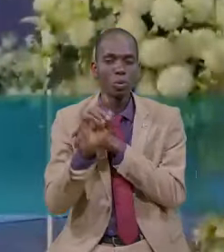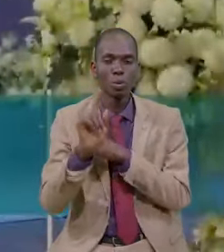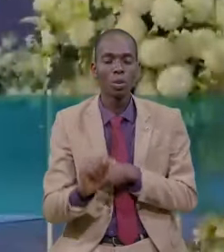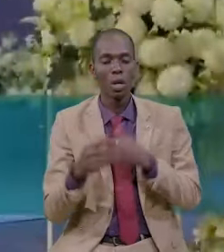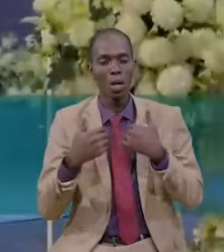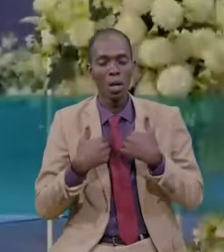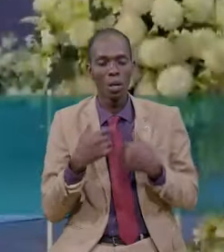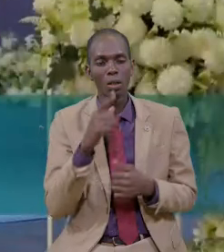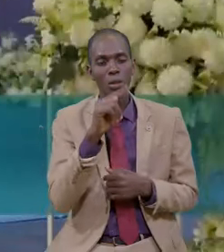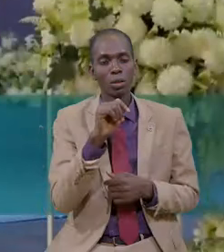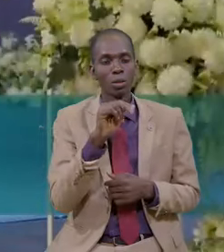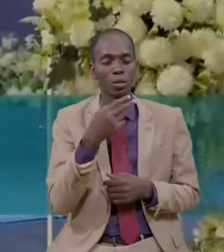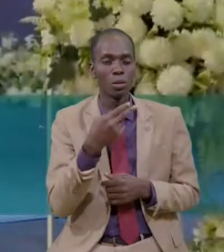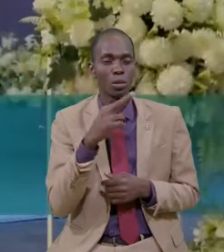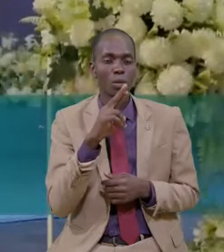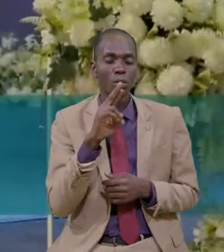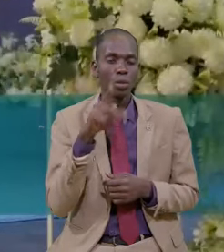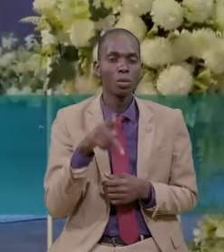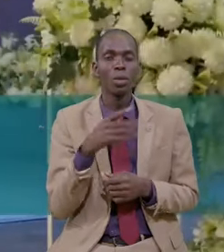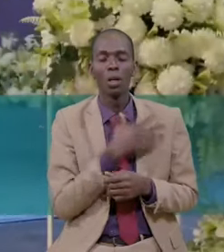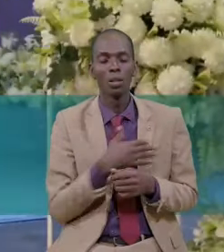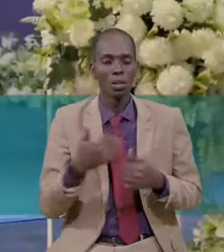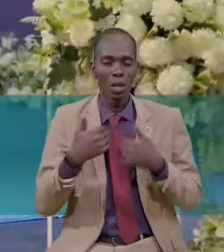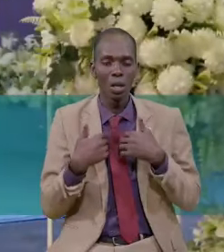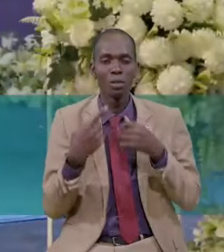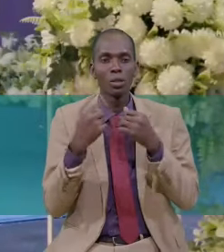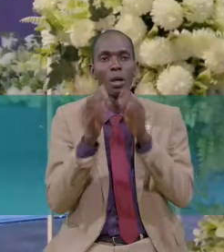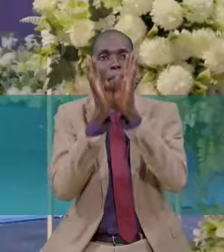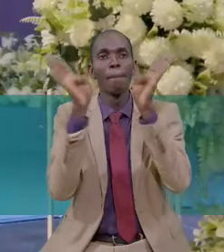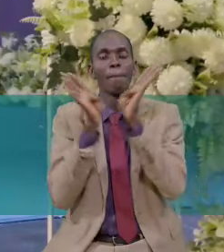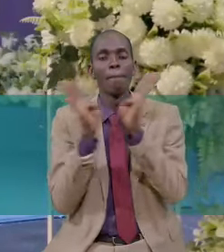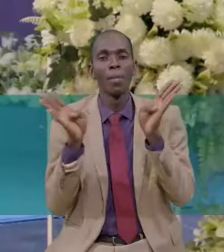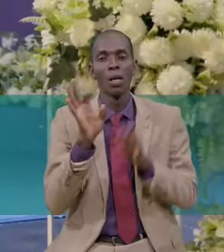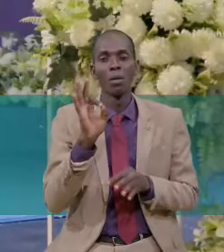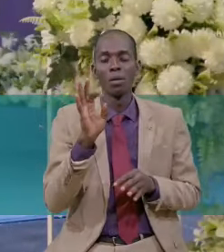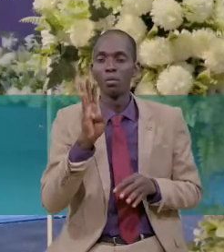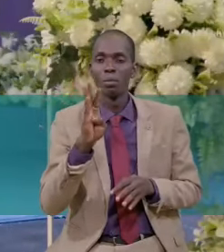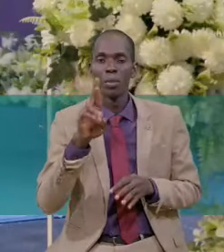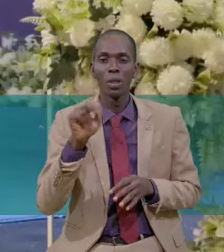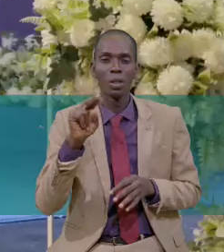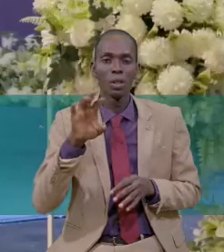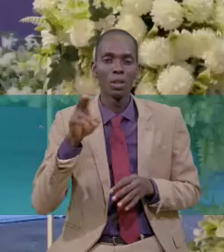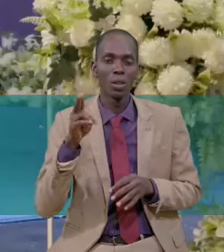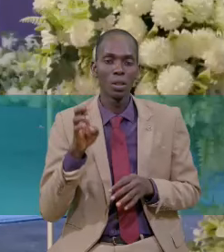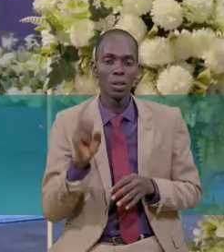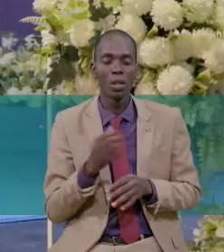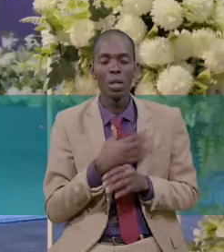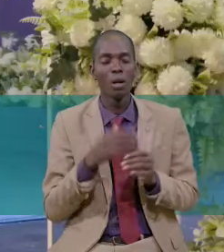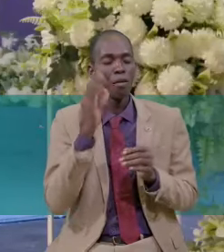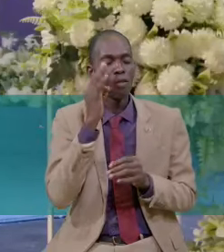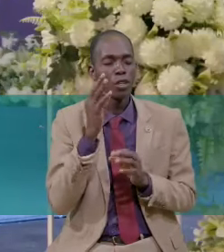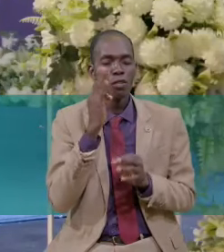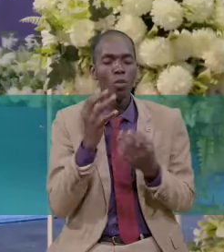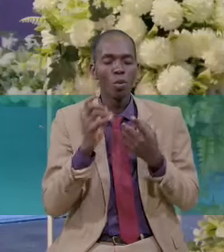The tree has branches and fruit. You want to get rid of that tree. What do? You